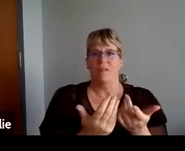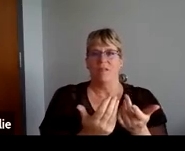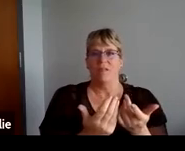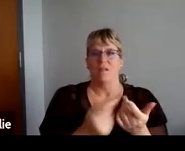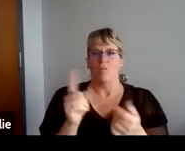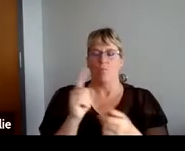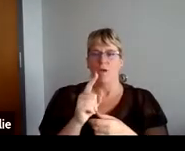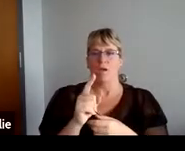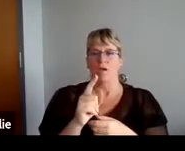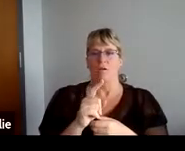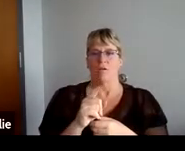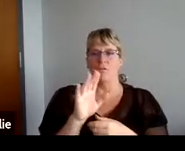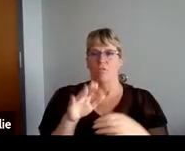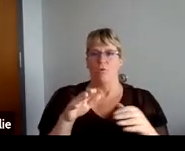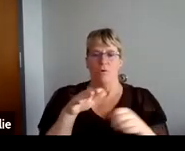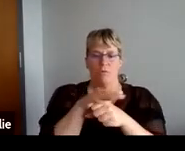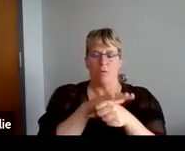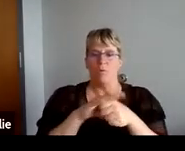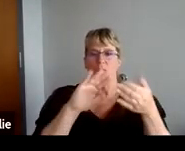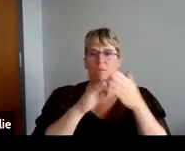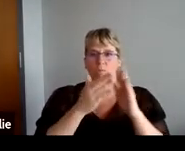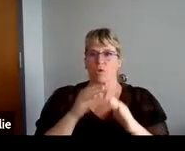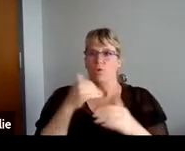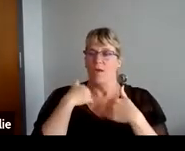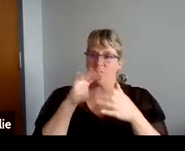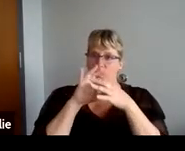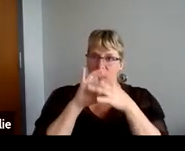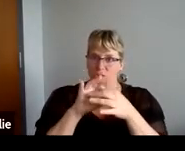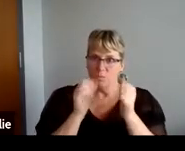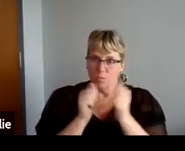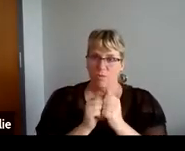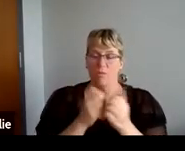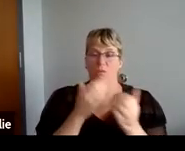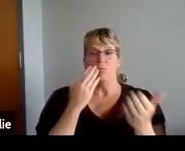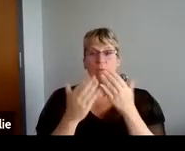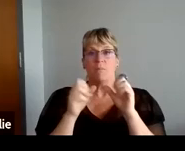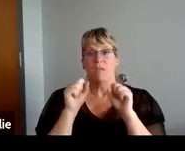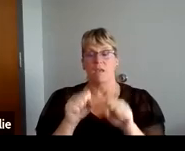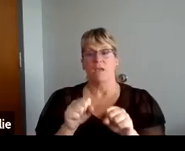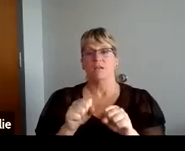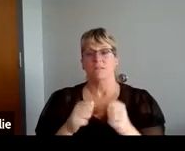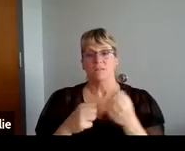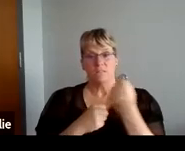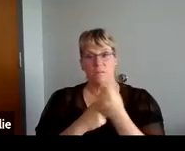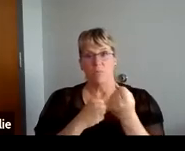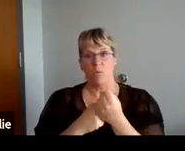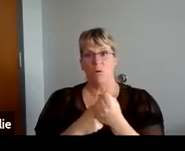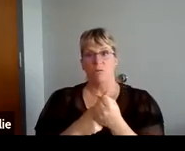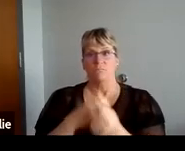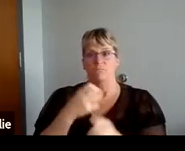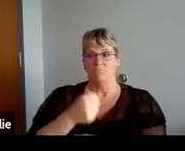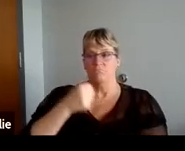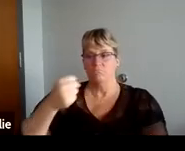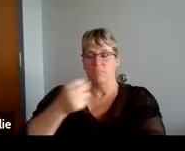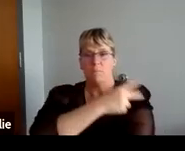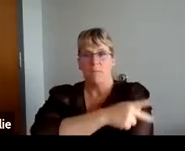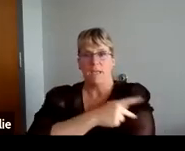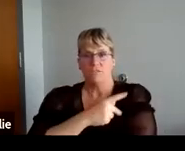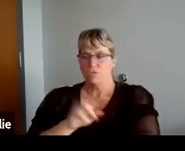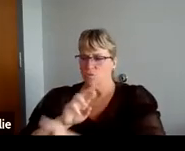places in your local community that you've got a relationship with, that you might be able to support a patient who makes that decision and